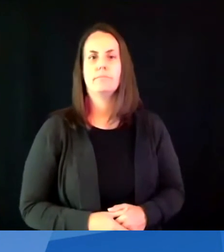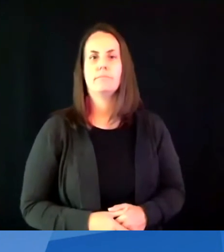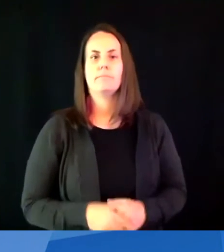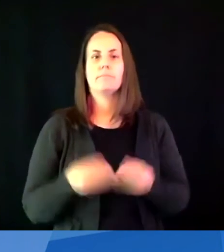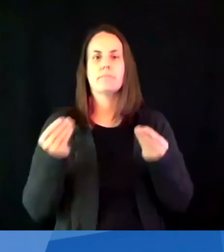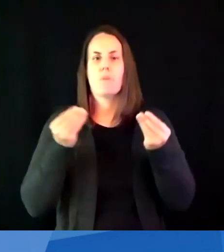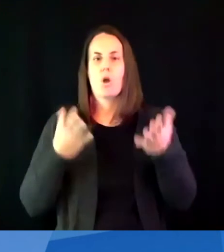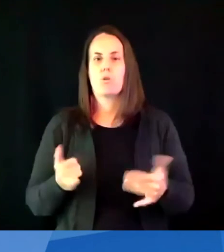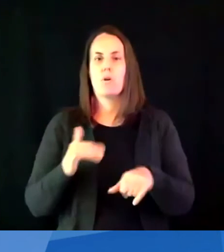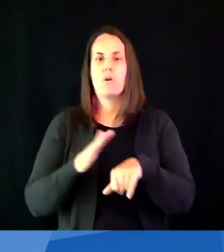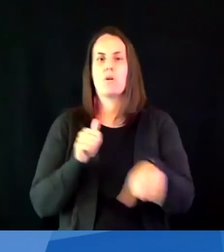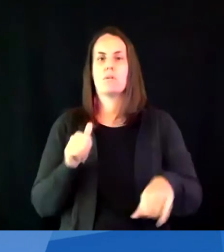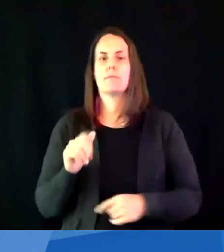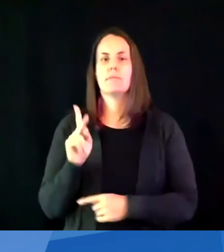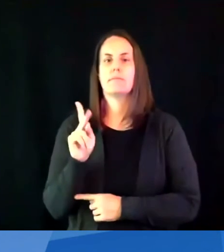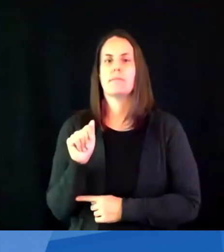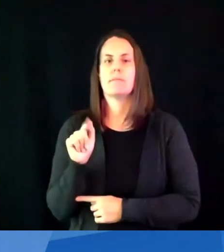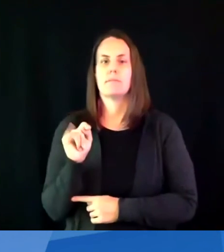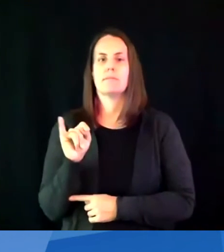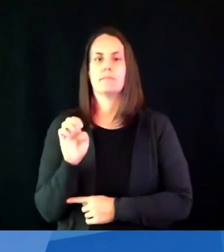Bay. Katie Anderson.